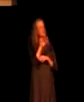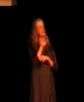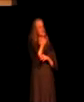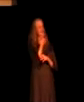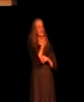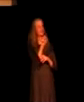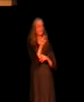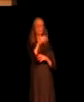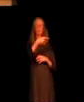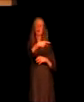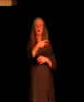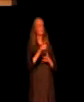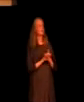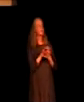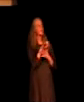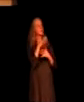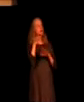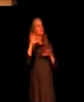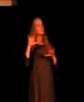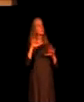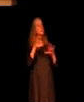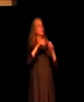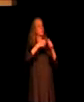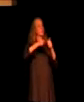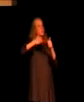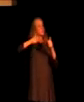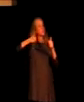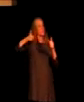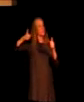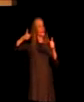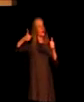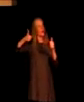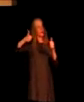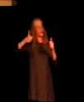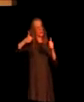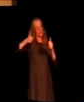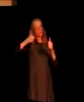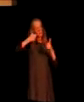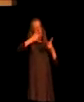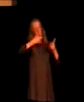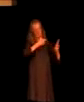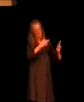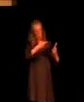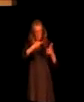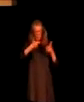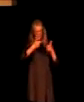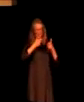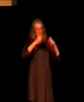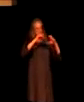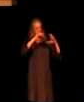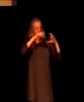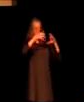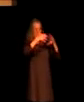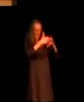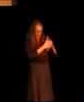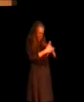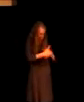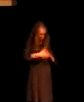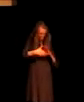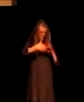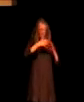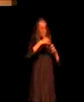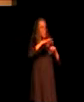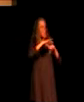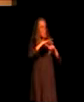hadn't got back away from the Earth far enough to have ever seen the whole Earth in these